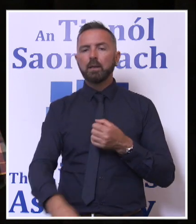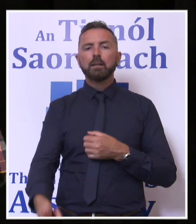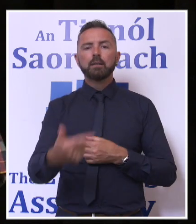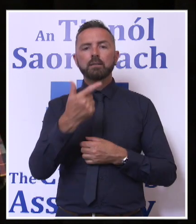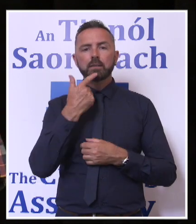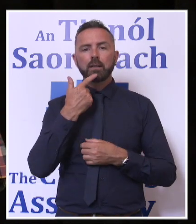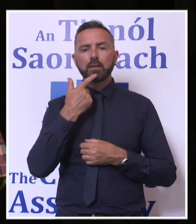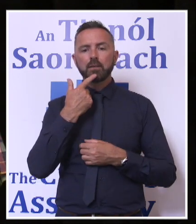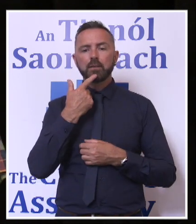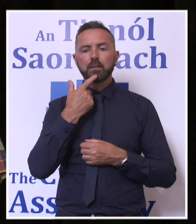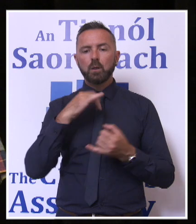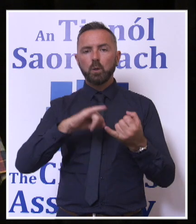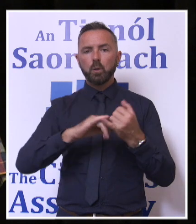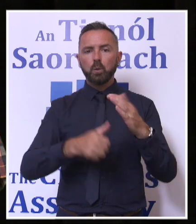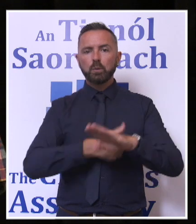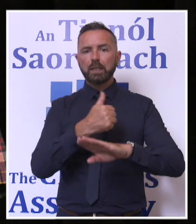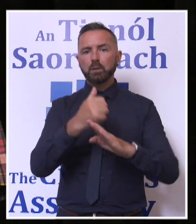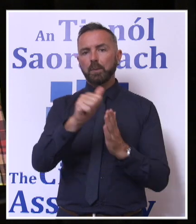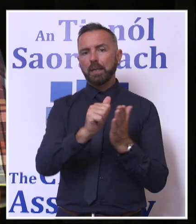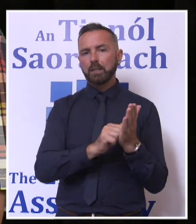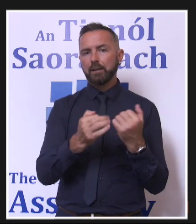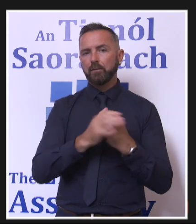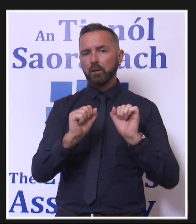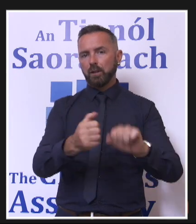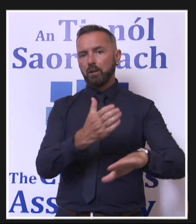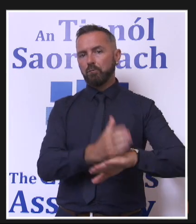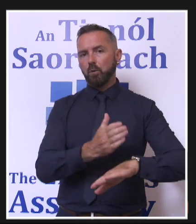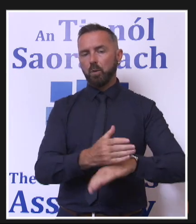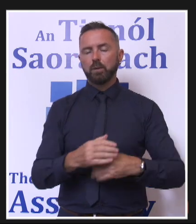who sets the agenda for their role? Thank you.